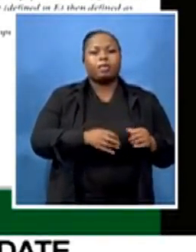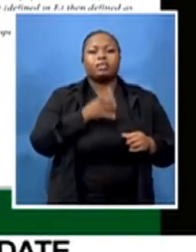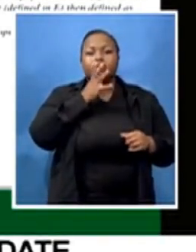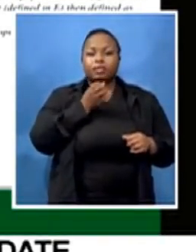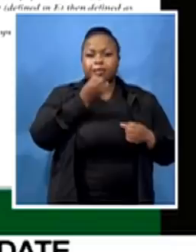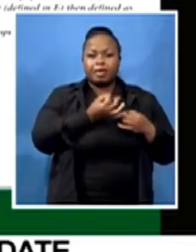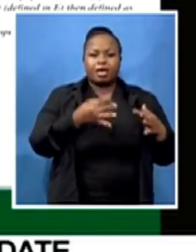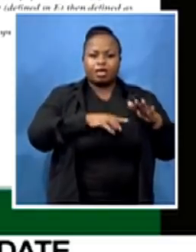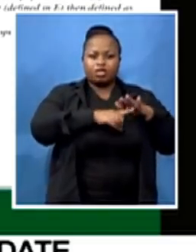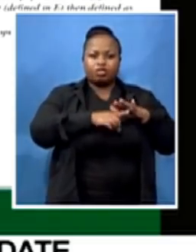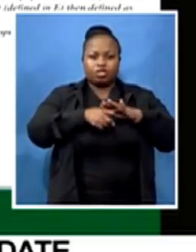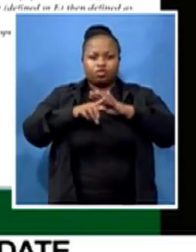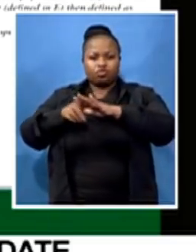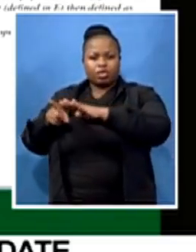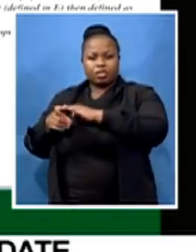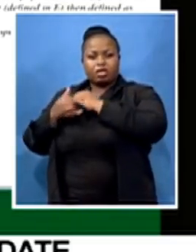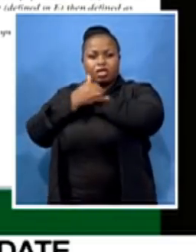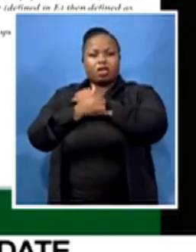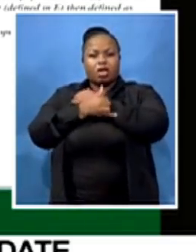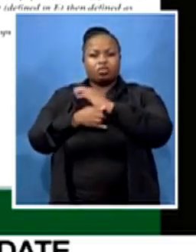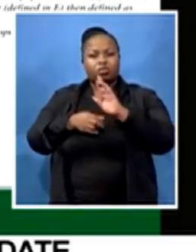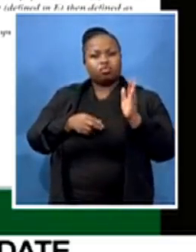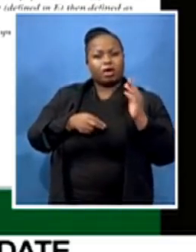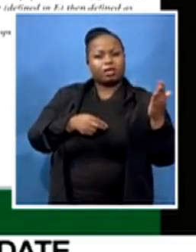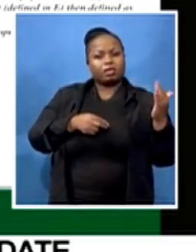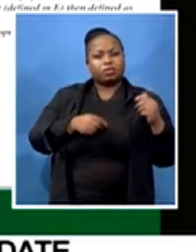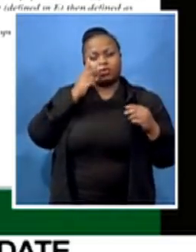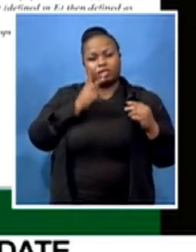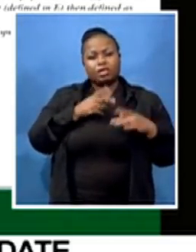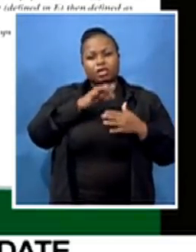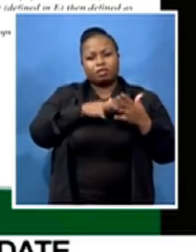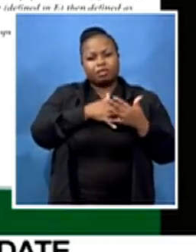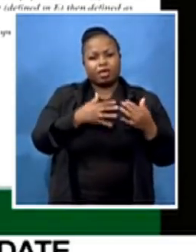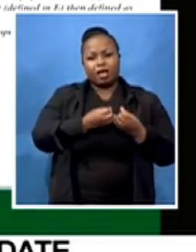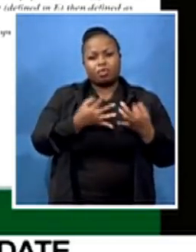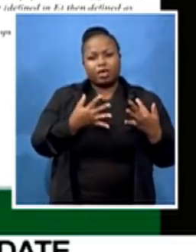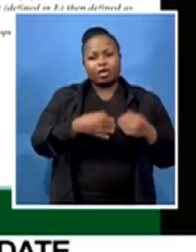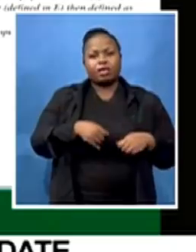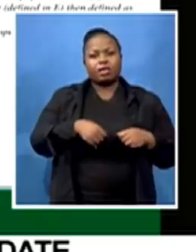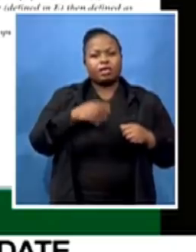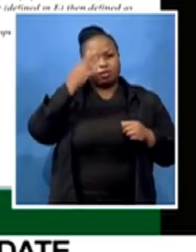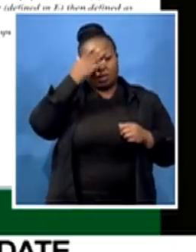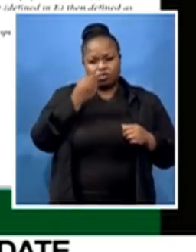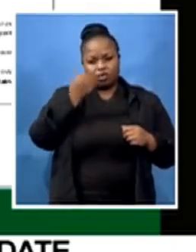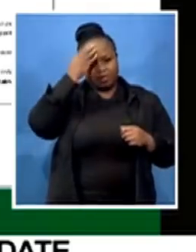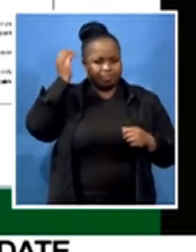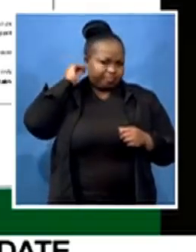on the right, we've put as a bit of a formula of a number of things that we take into account. I will not waste time with that.